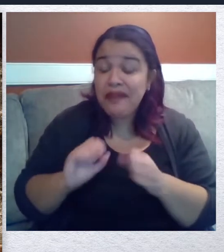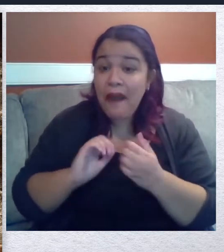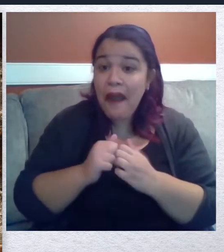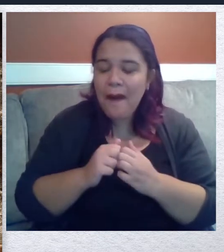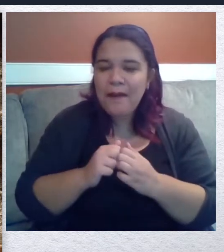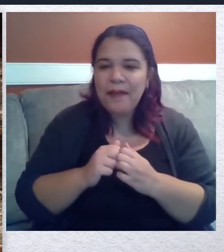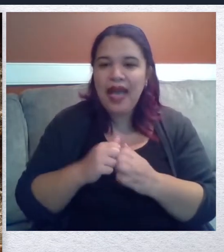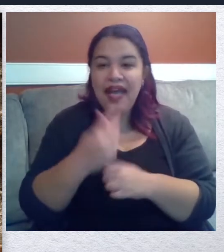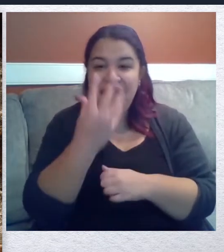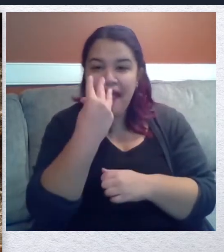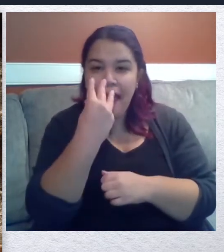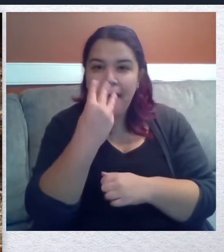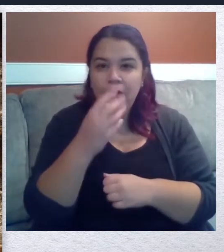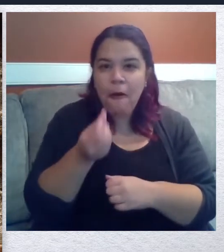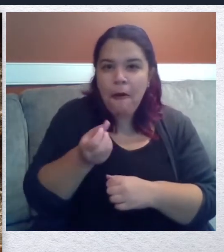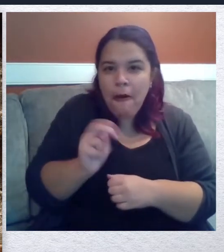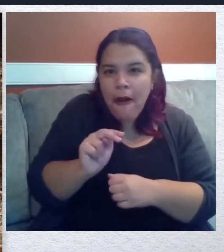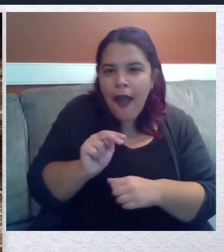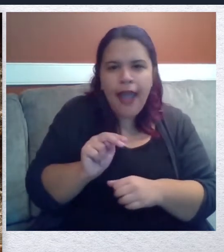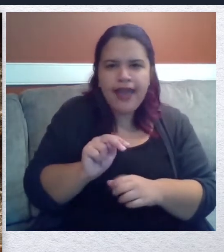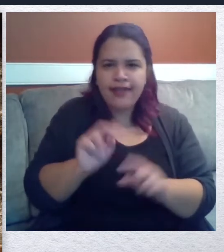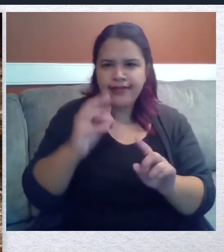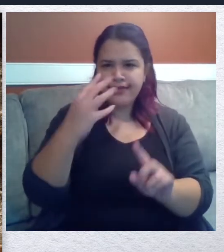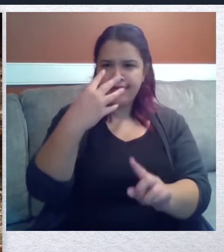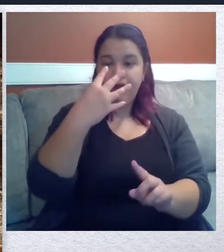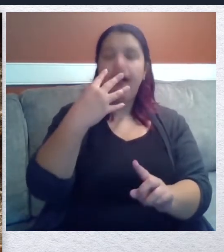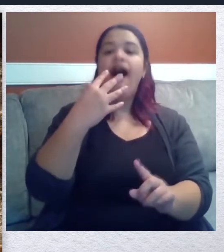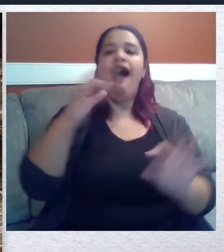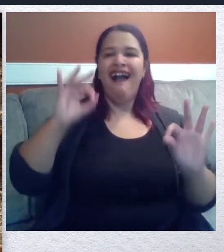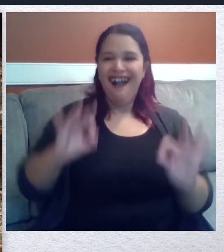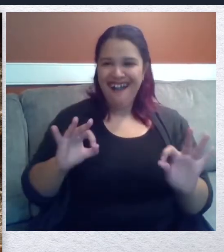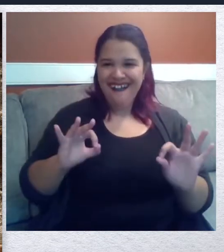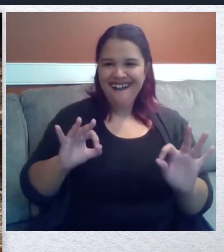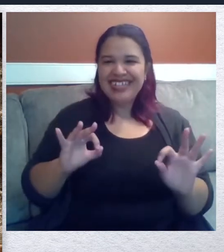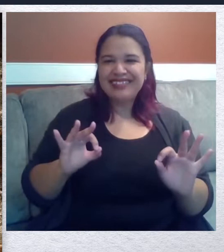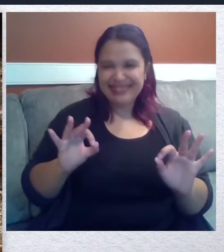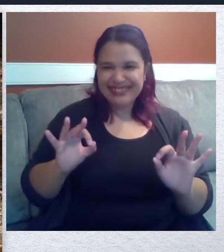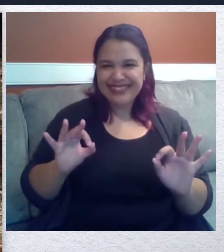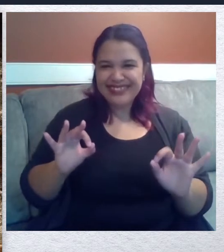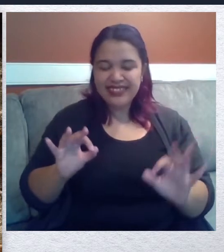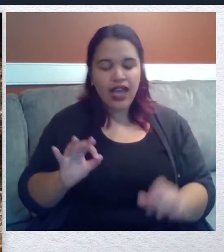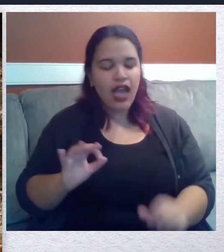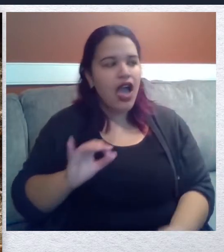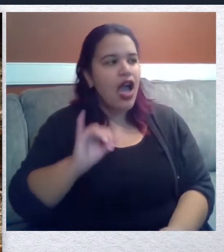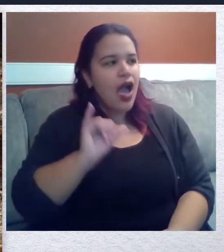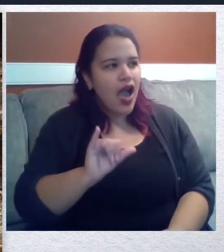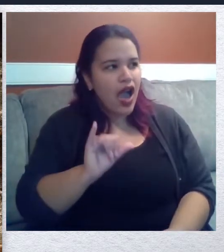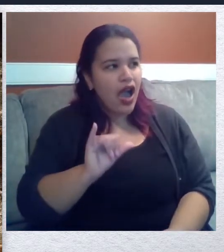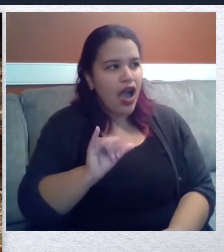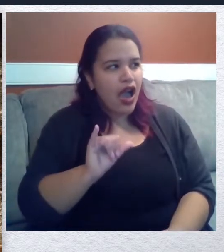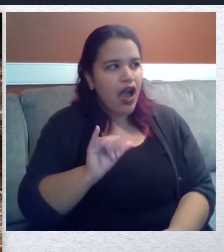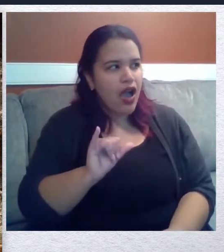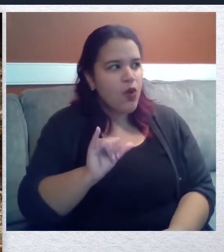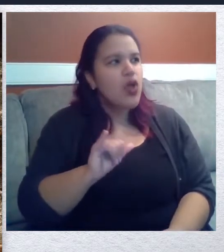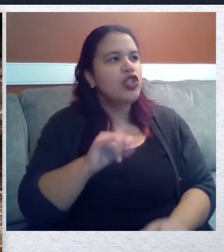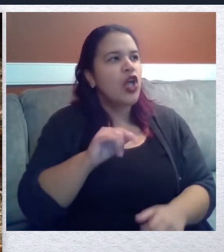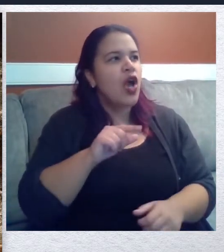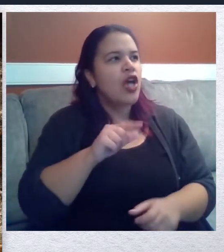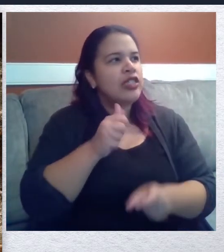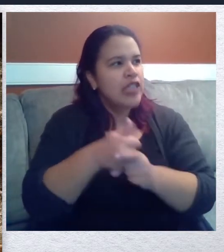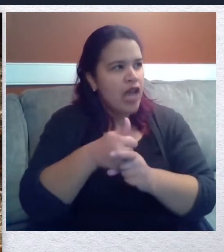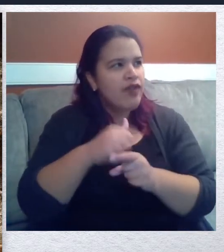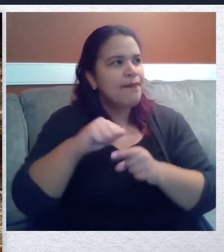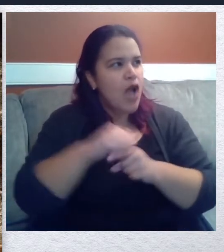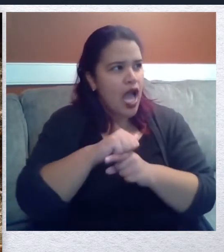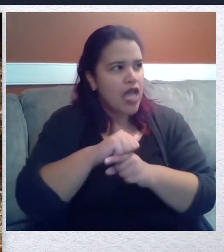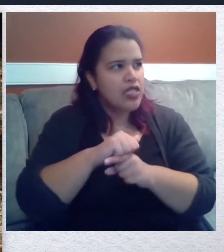interview. Using your computer's camera to see how the interviewer will see you is a great tip. Anything